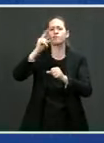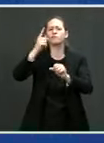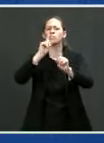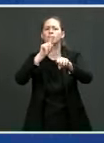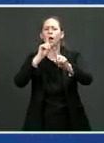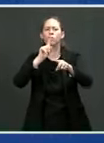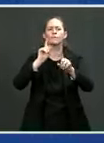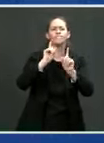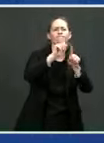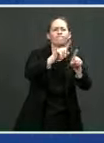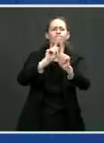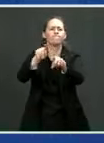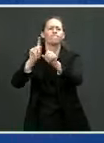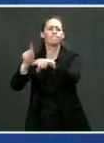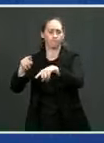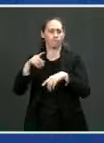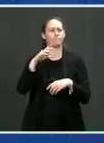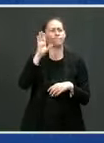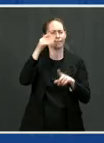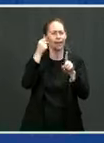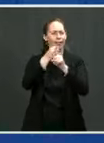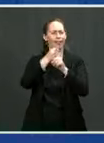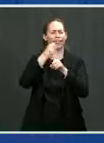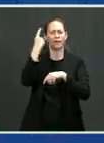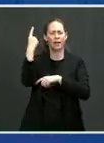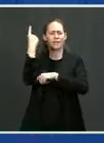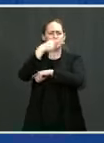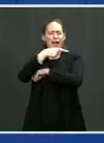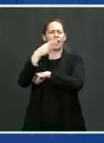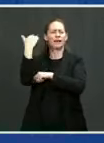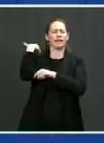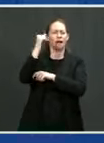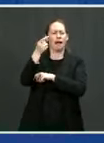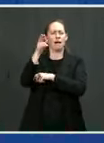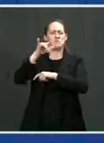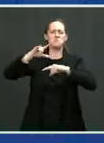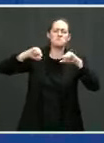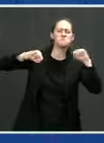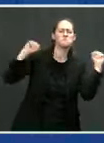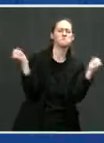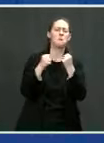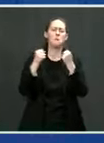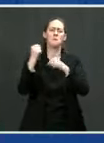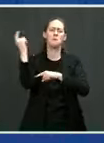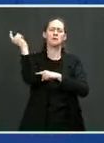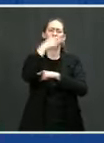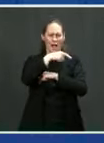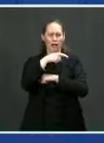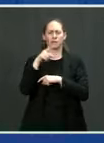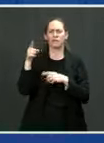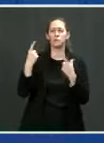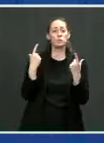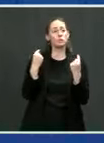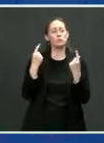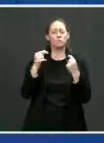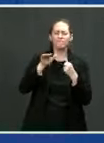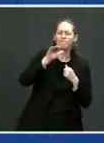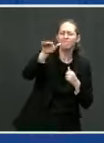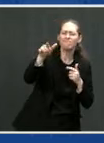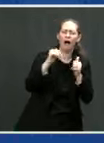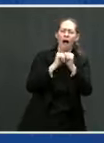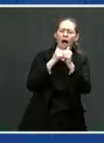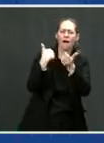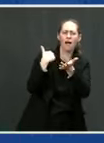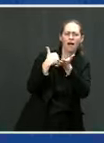unseasonably cold day in early April, that innate impulse to ask, "How can I help?" had